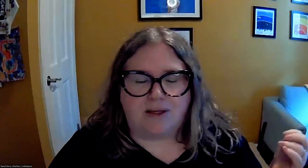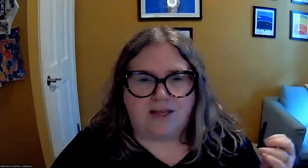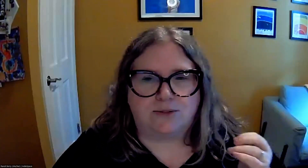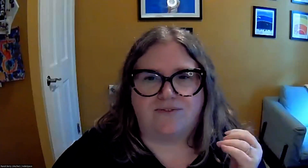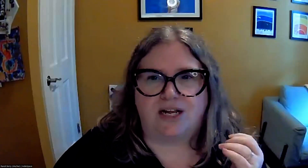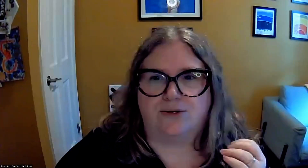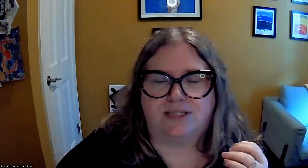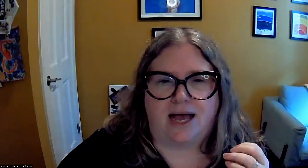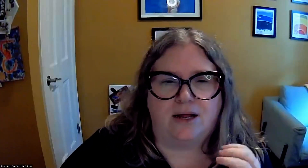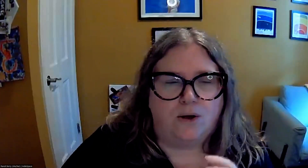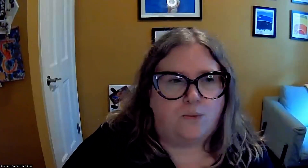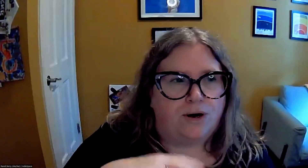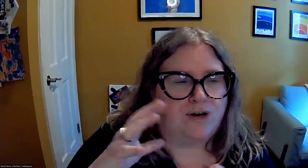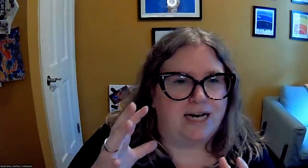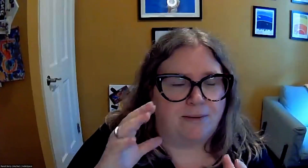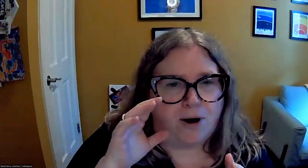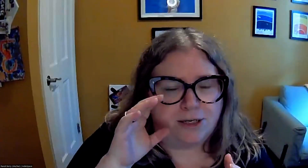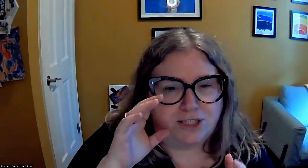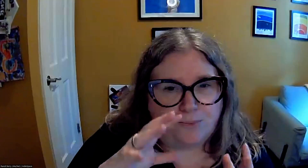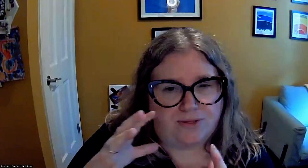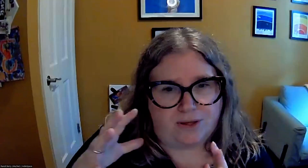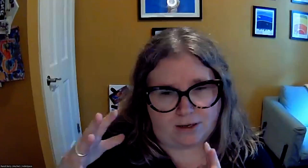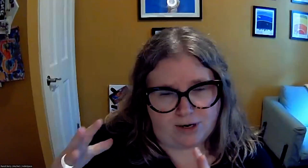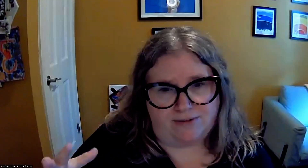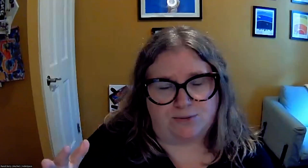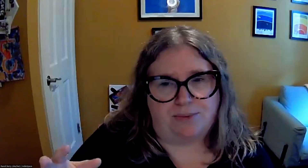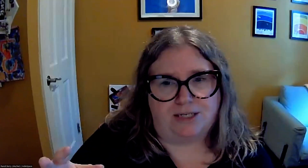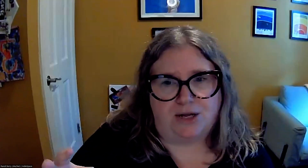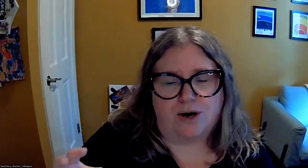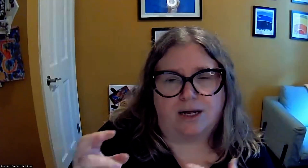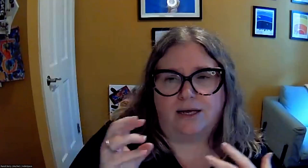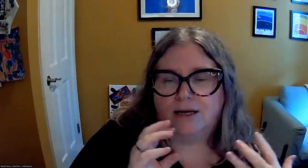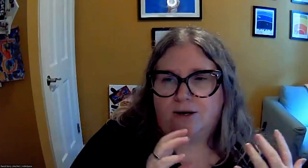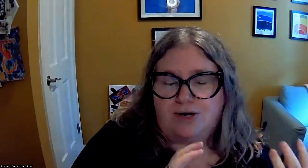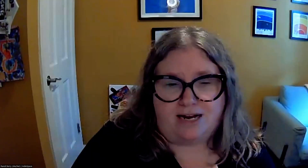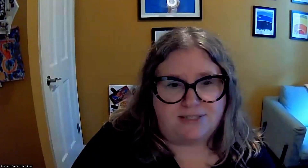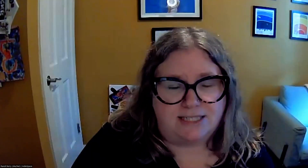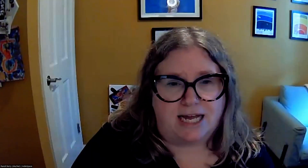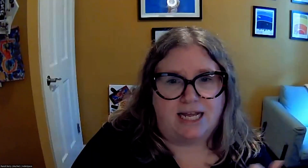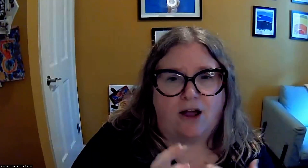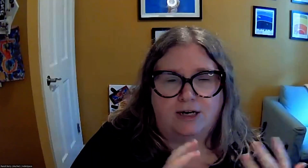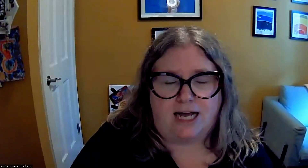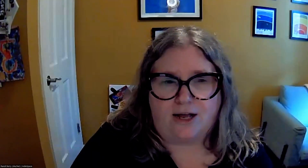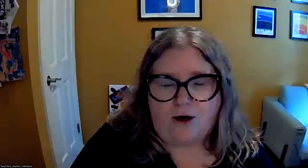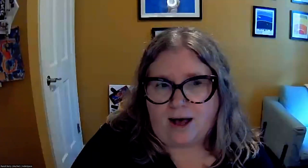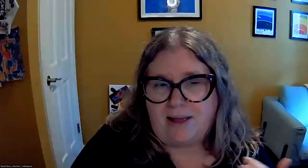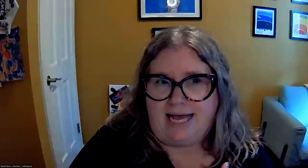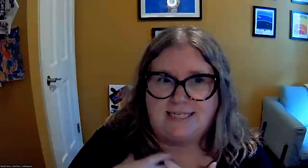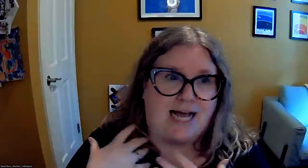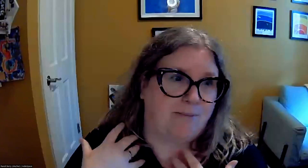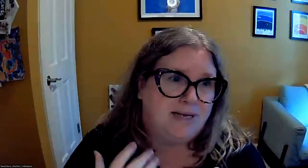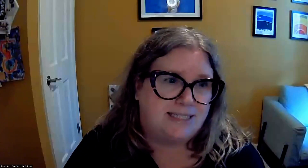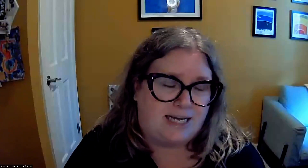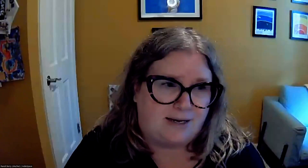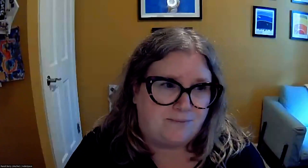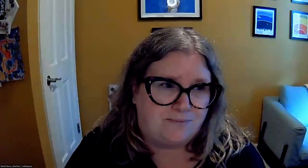And these were videos that were created in partnership with Creatives Rebuild New York, CreativeStudy, Art.coop,